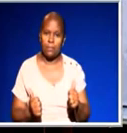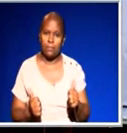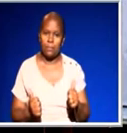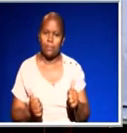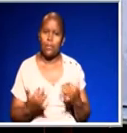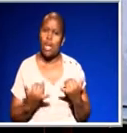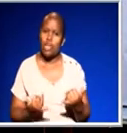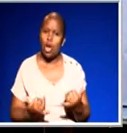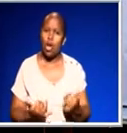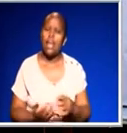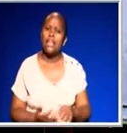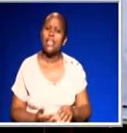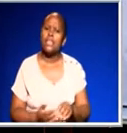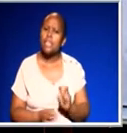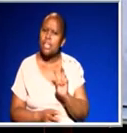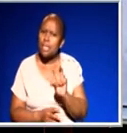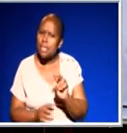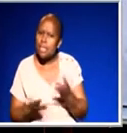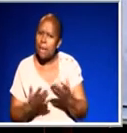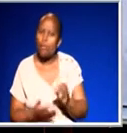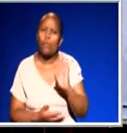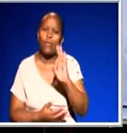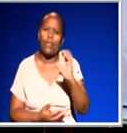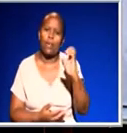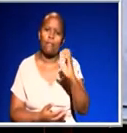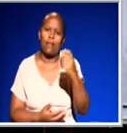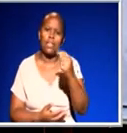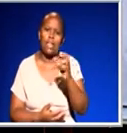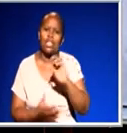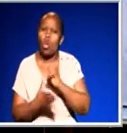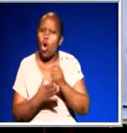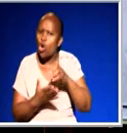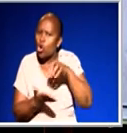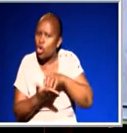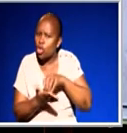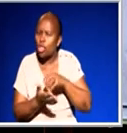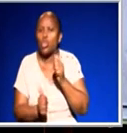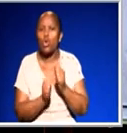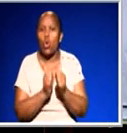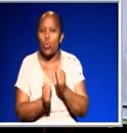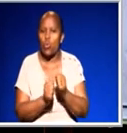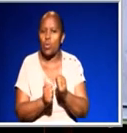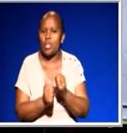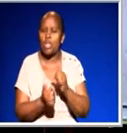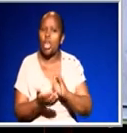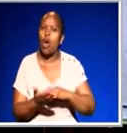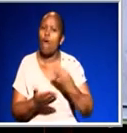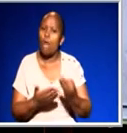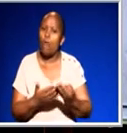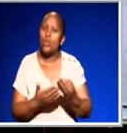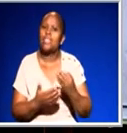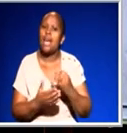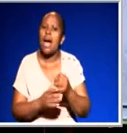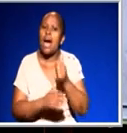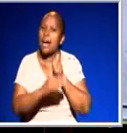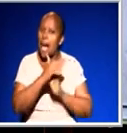Let's look at some of these factors or conditions which fall under the